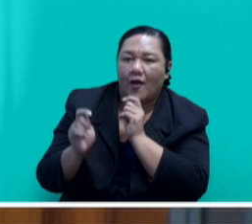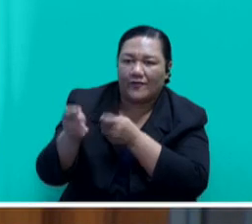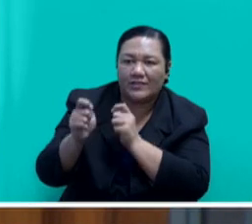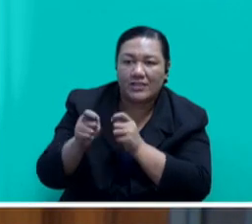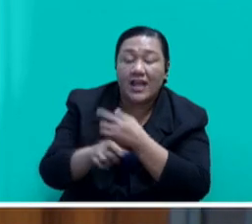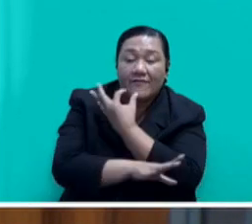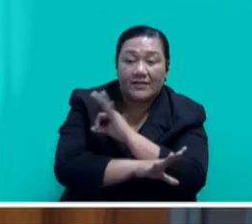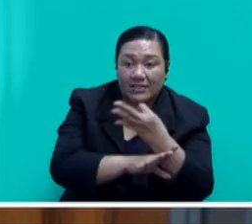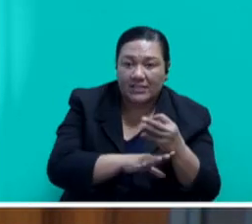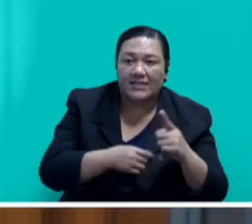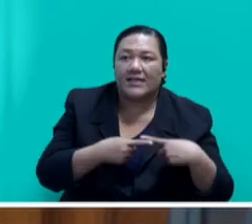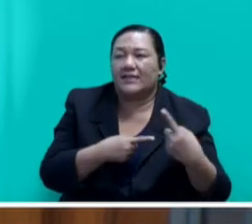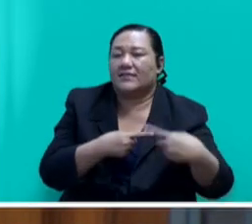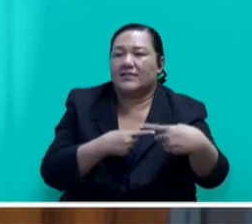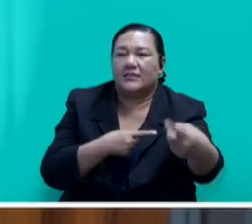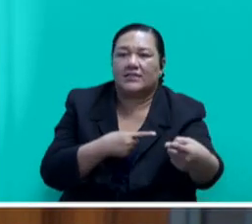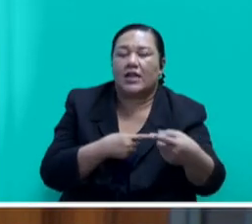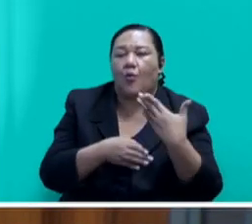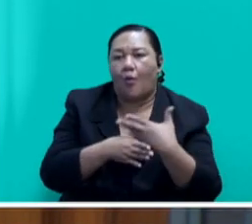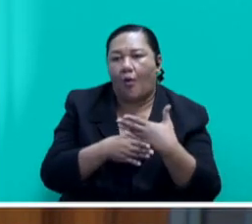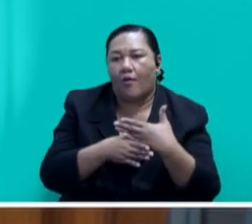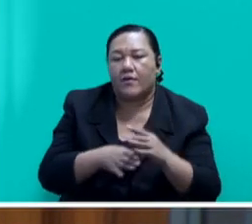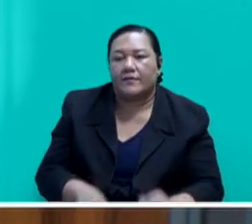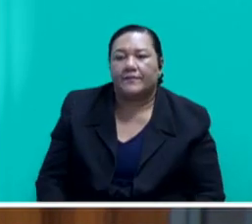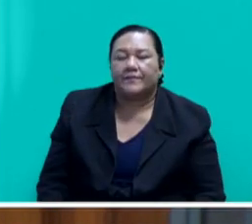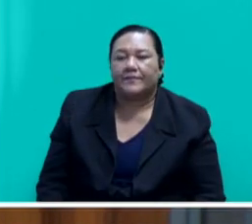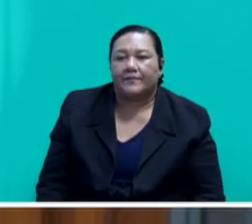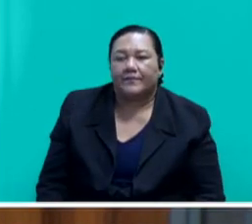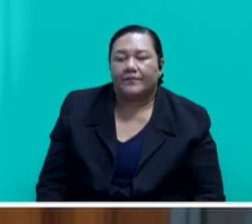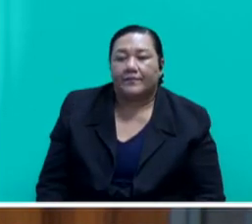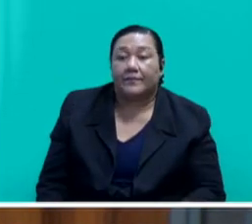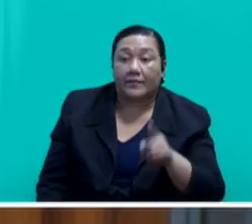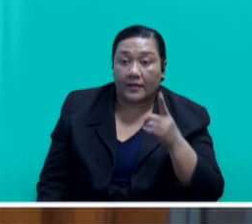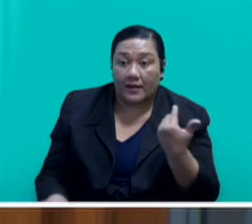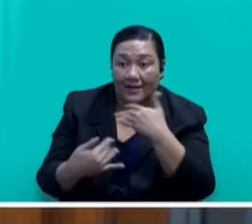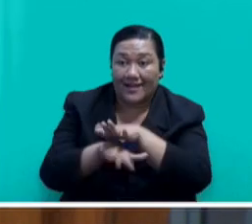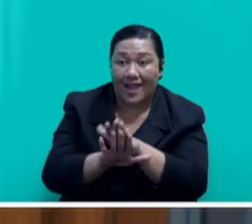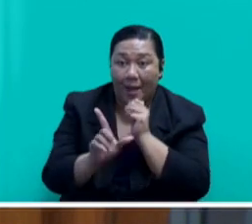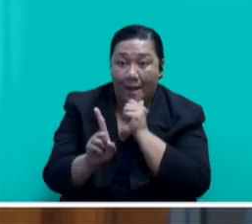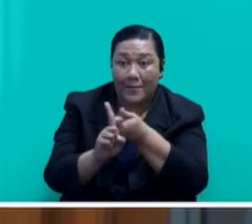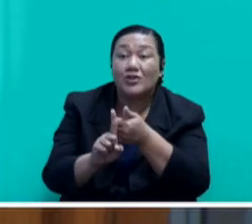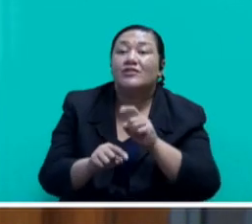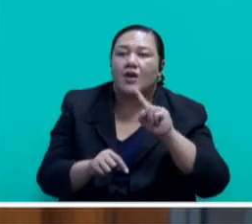to sustain operation. An integrated approach is the way to